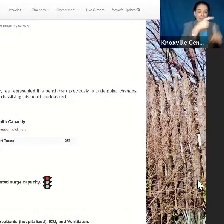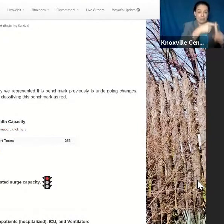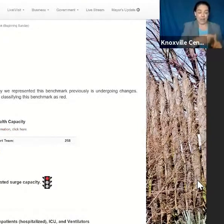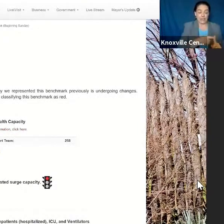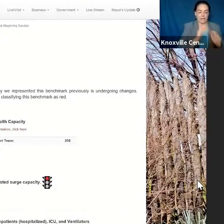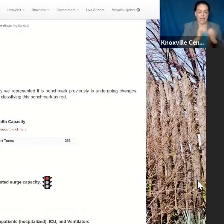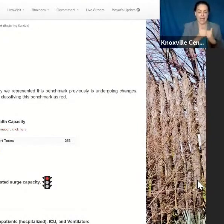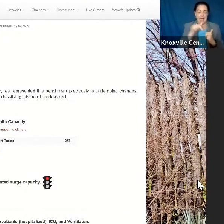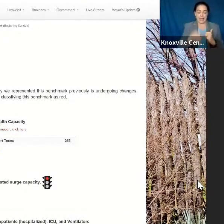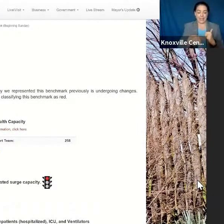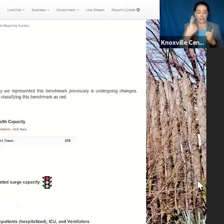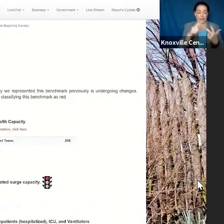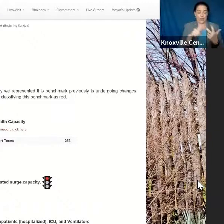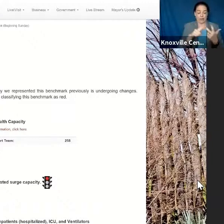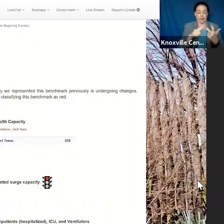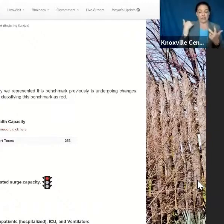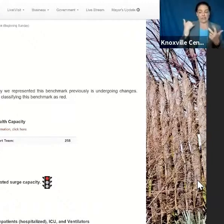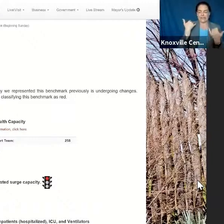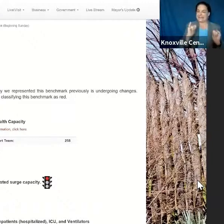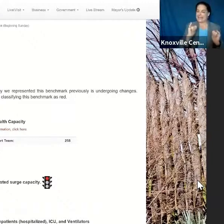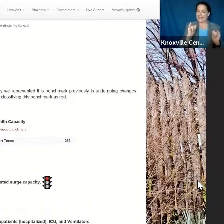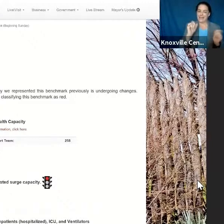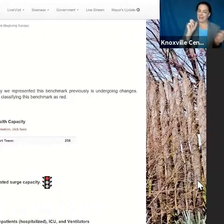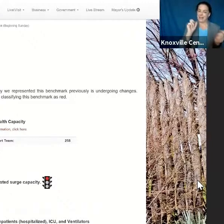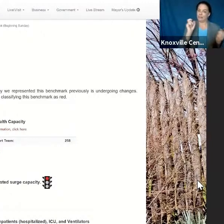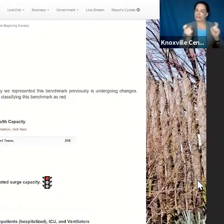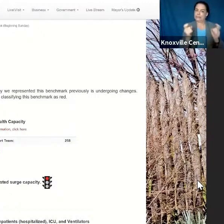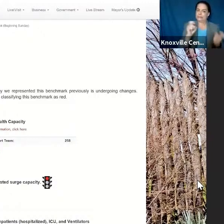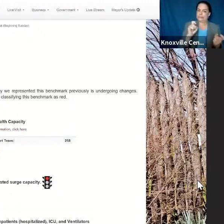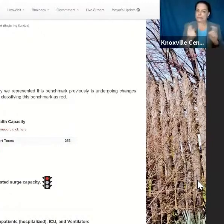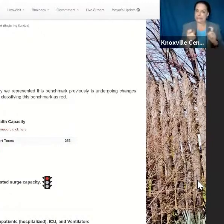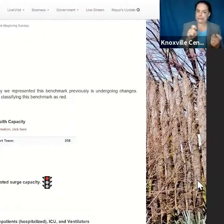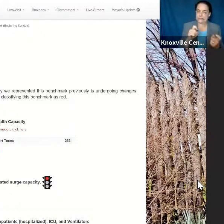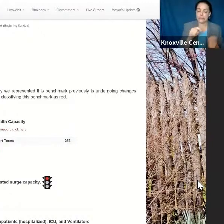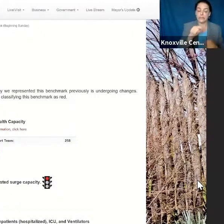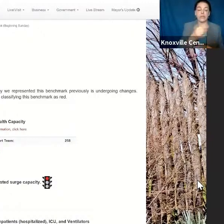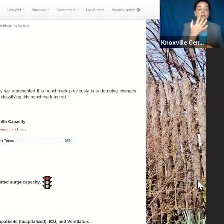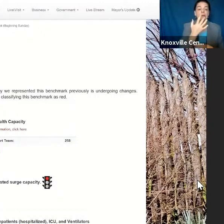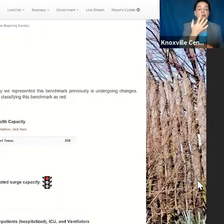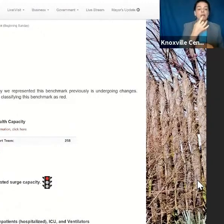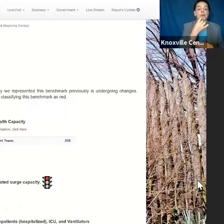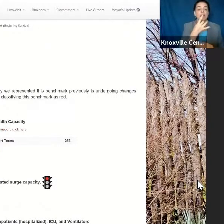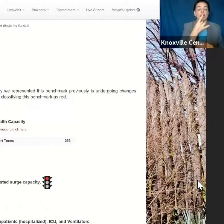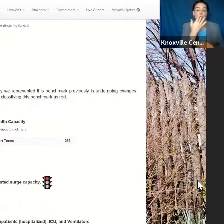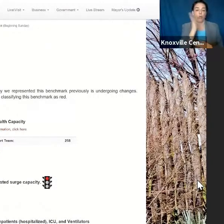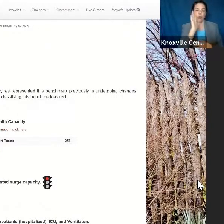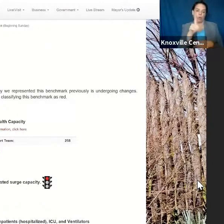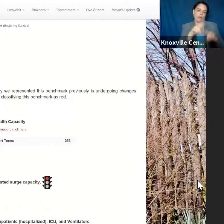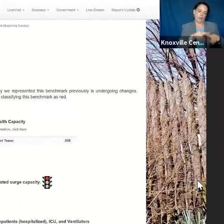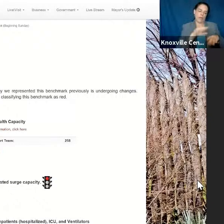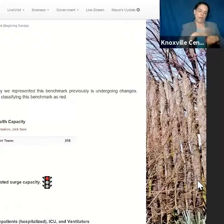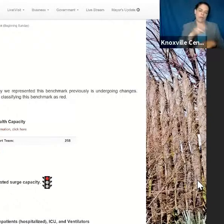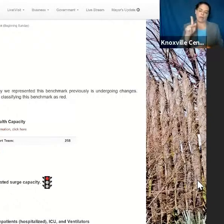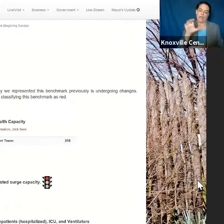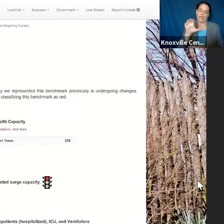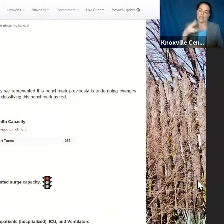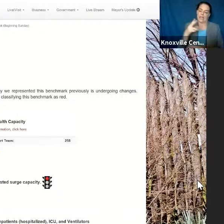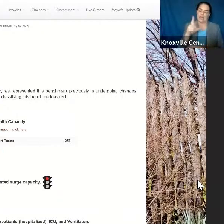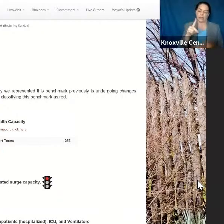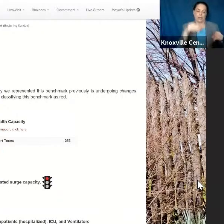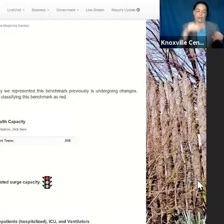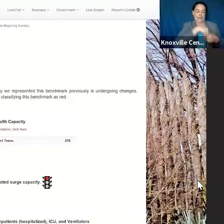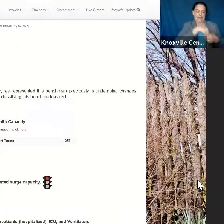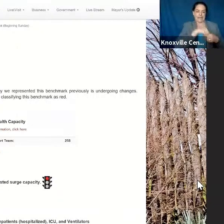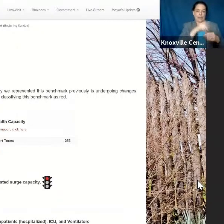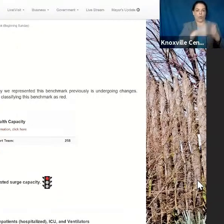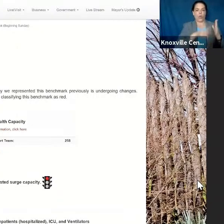represent this benchmark previously is still undergoing changes. A traffic light color will be assigned based on KCHD's internal assessment of our